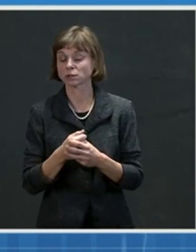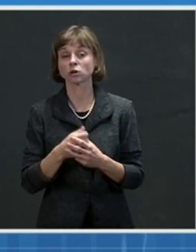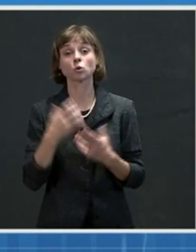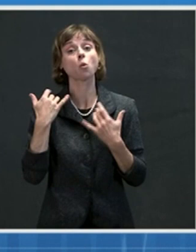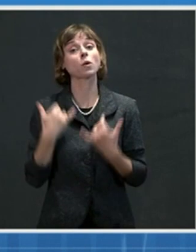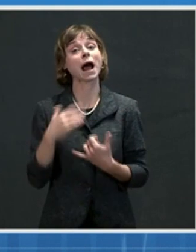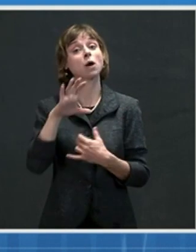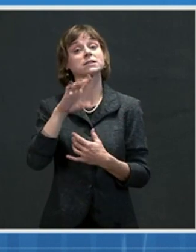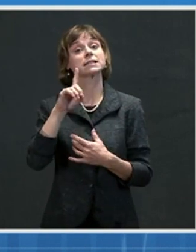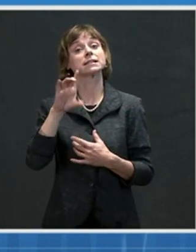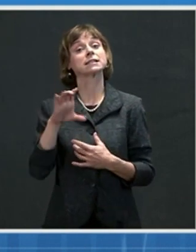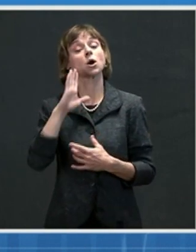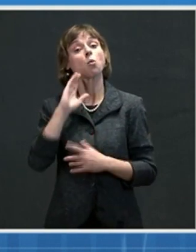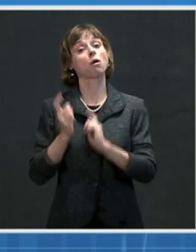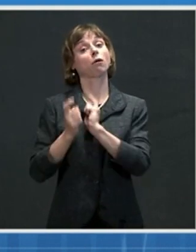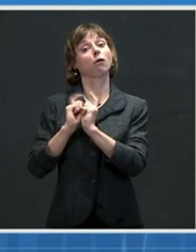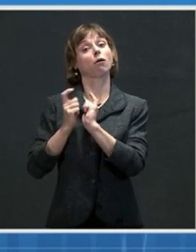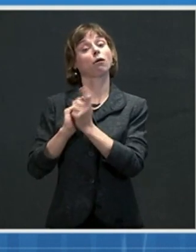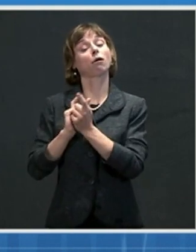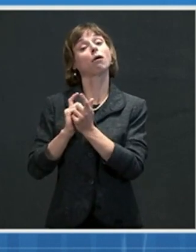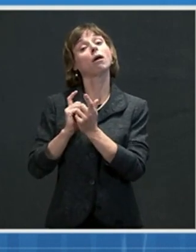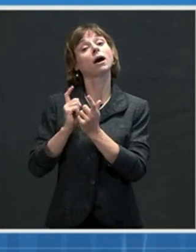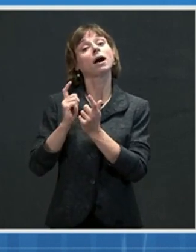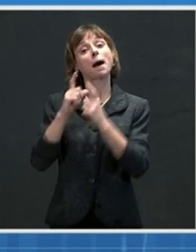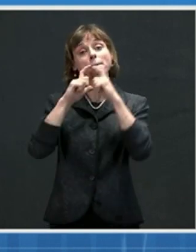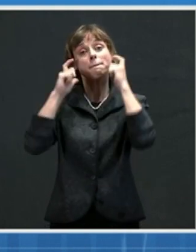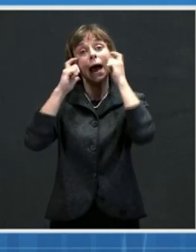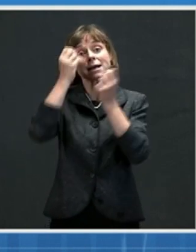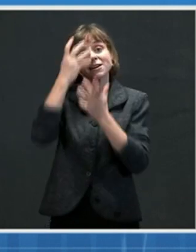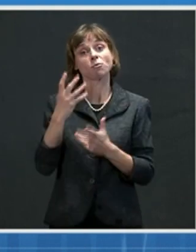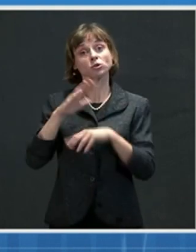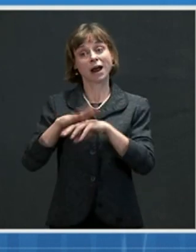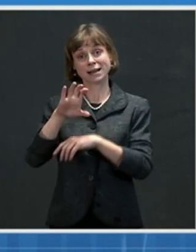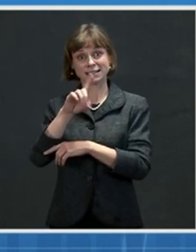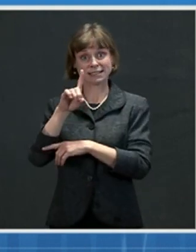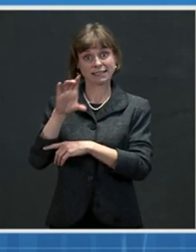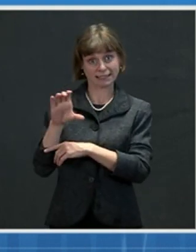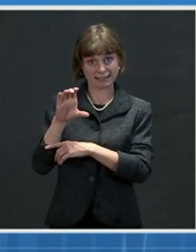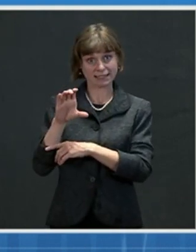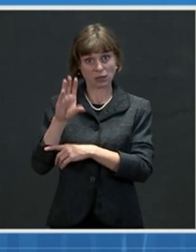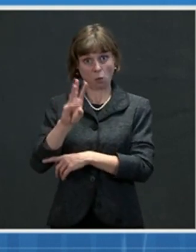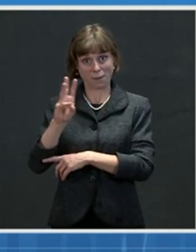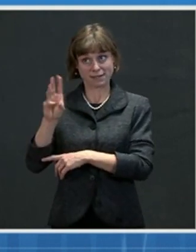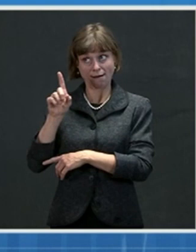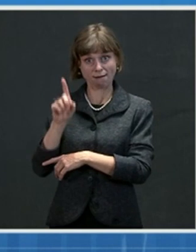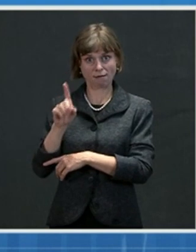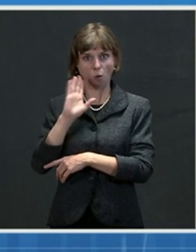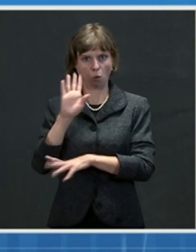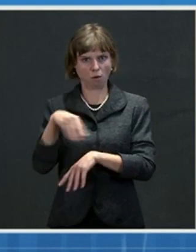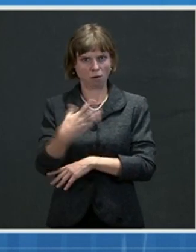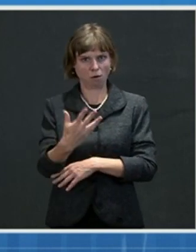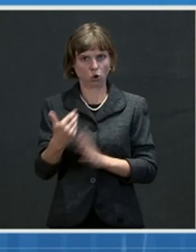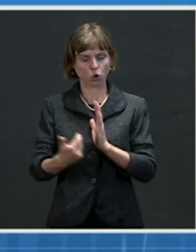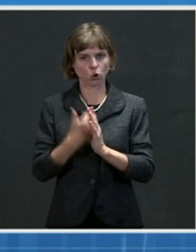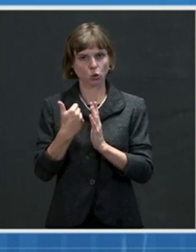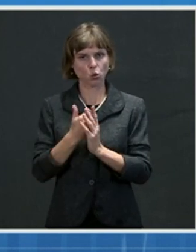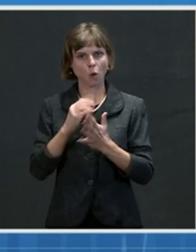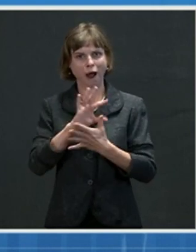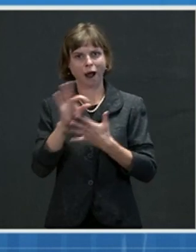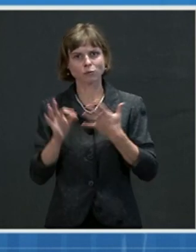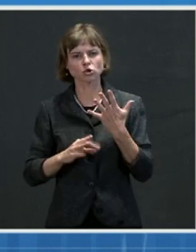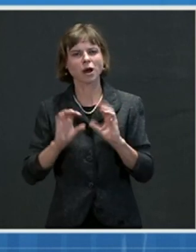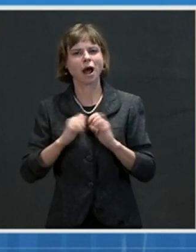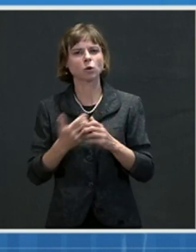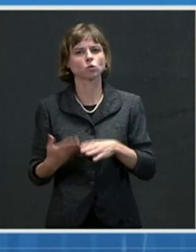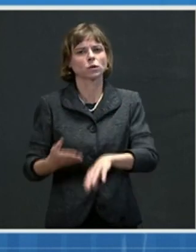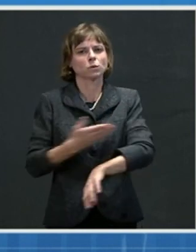information for the public on the CDC website to provide new options on how to improve mask fit.